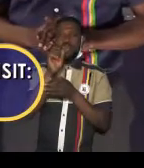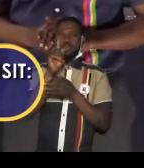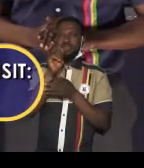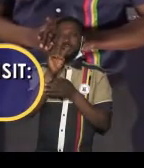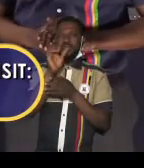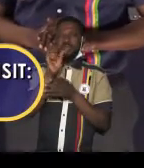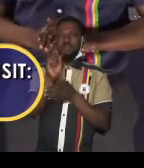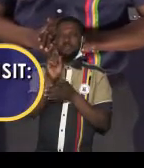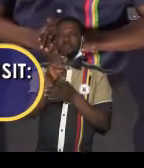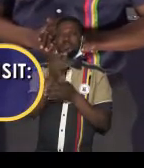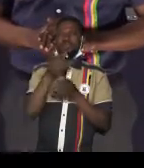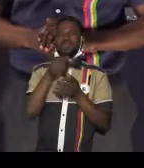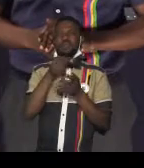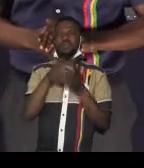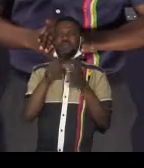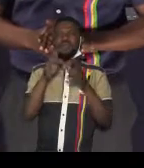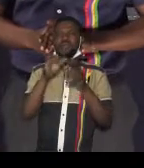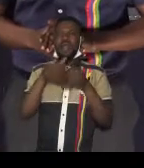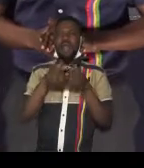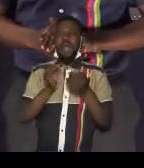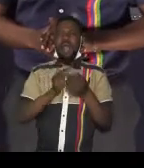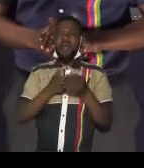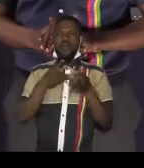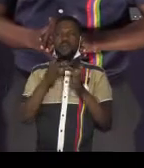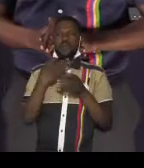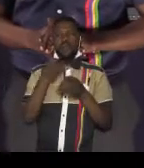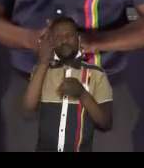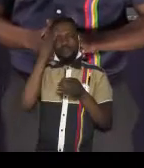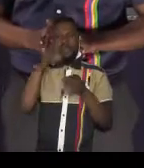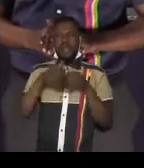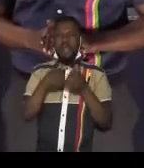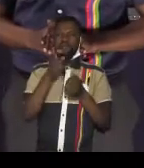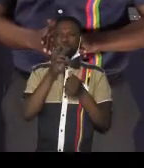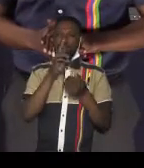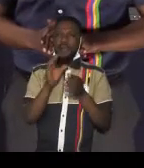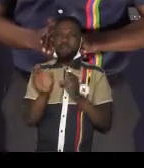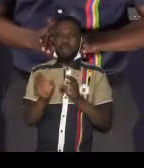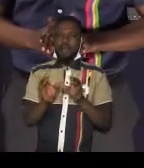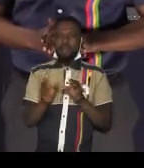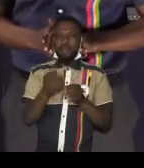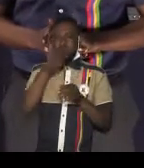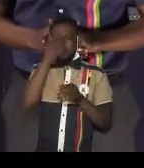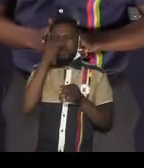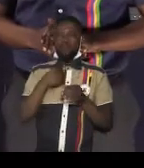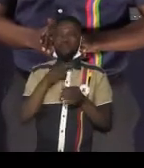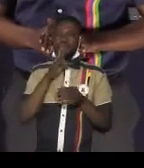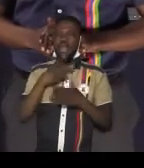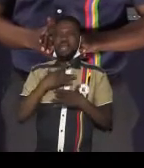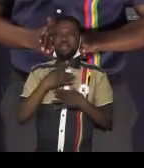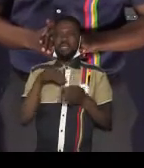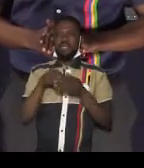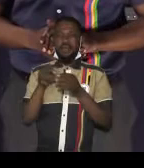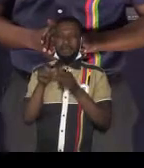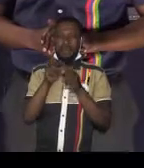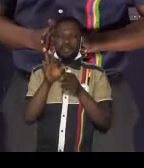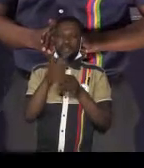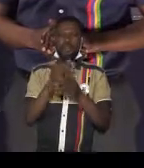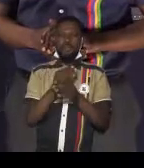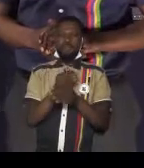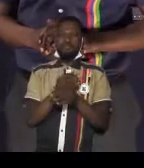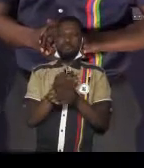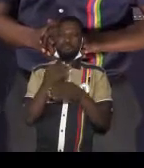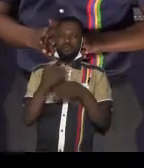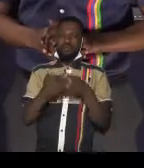bit.ly/LASUBEB-tests. These tests are our way of knowing how well you are performing because we're interested in monitoring your